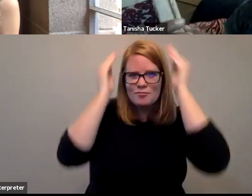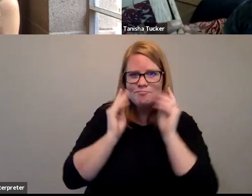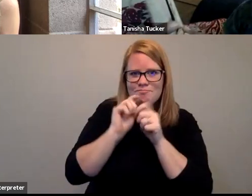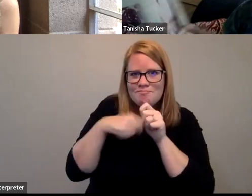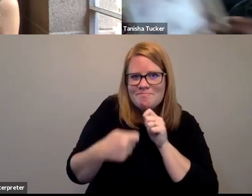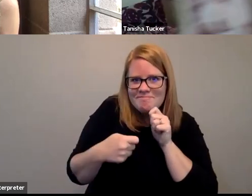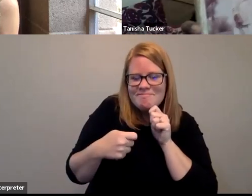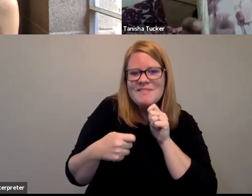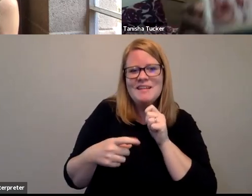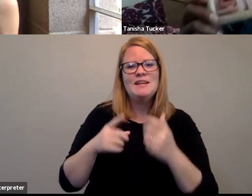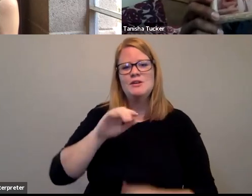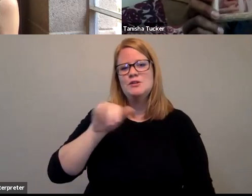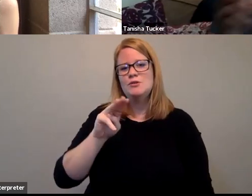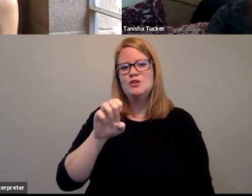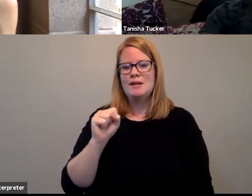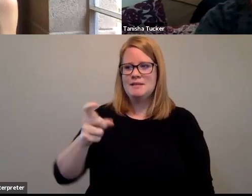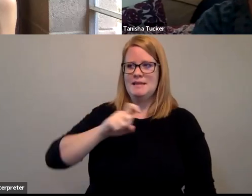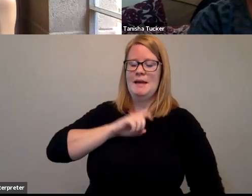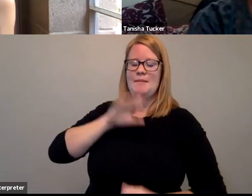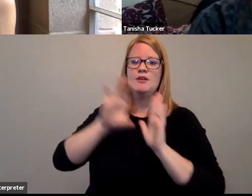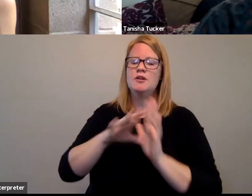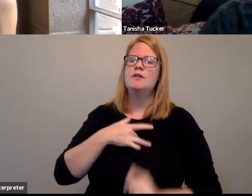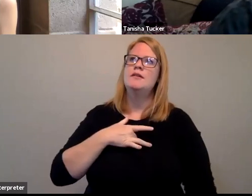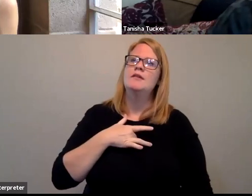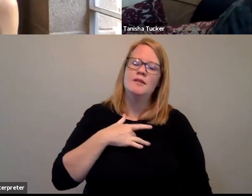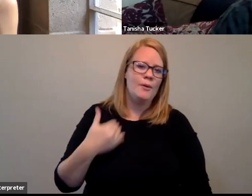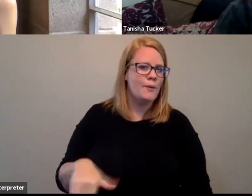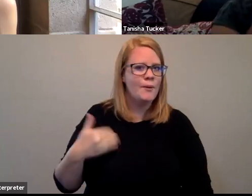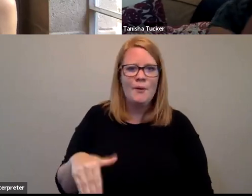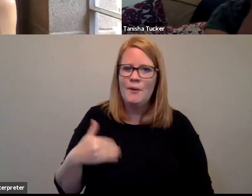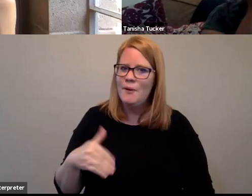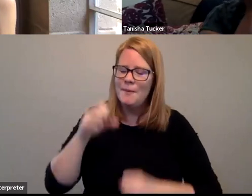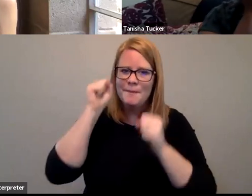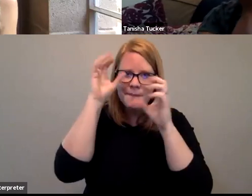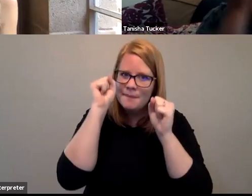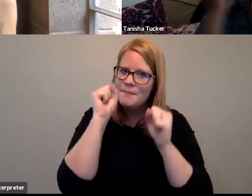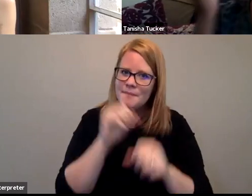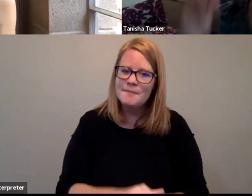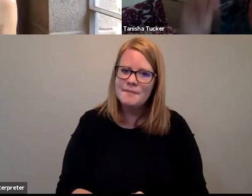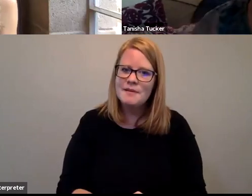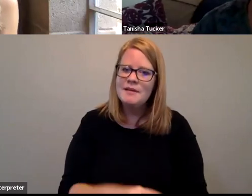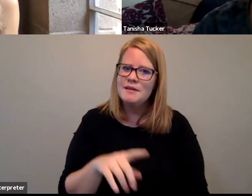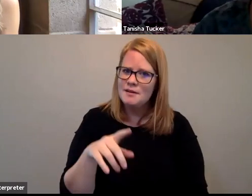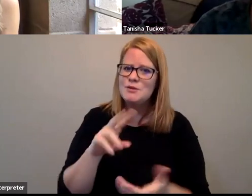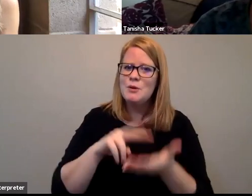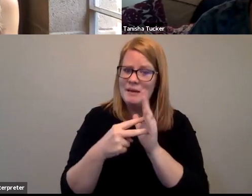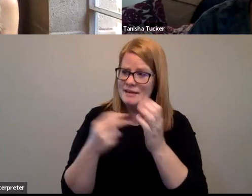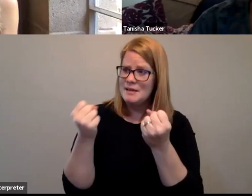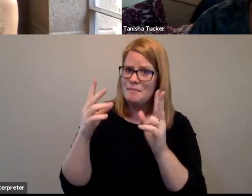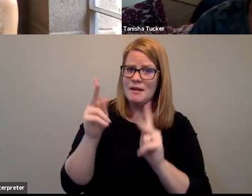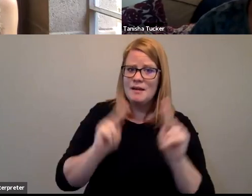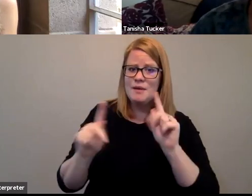thought that was so beautiful. So beautiful. Yeah. So yeah, people just come out, they remember us,